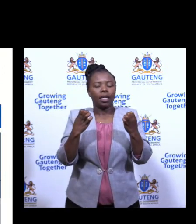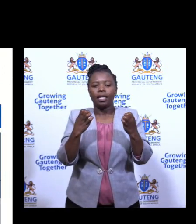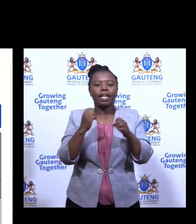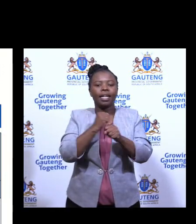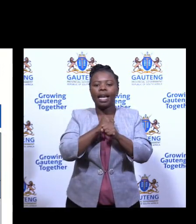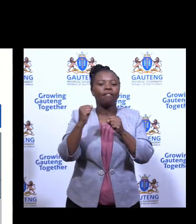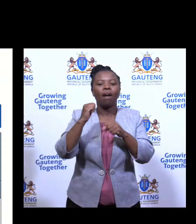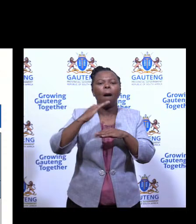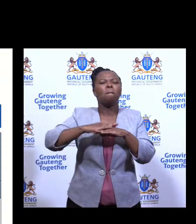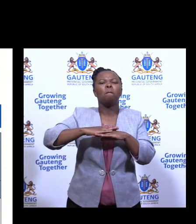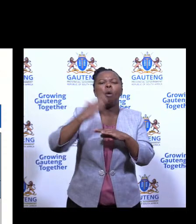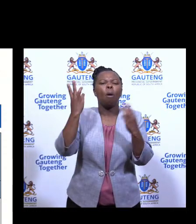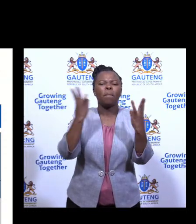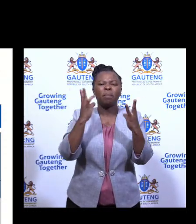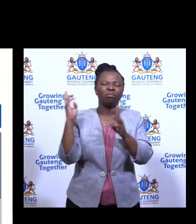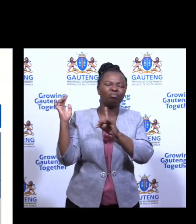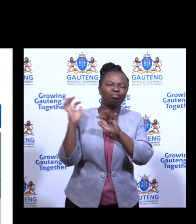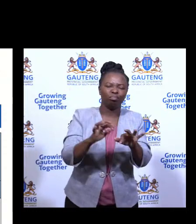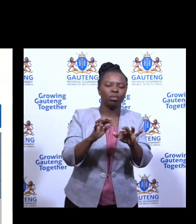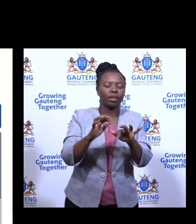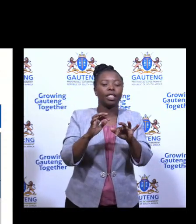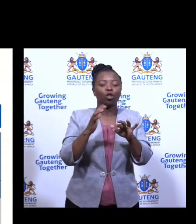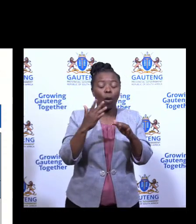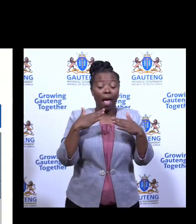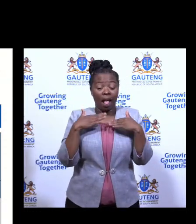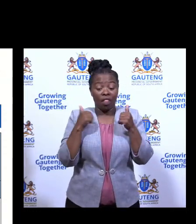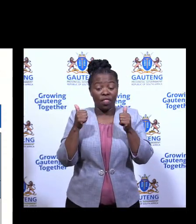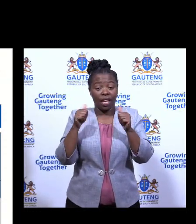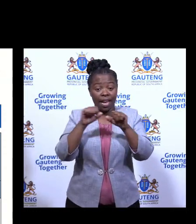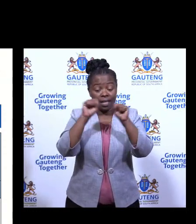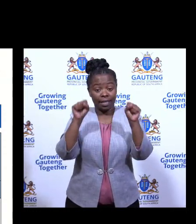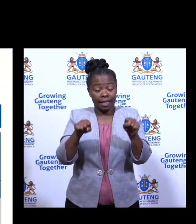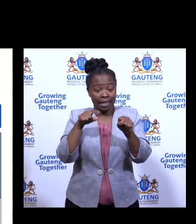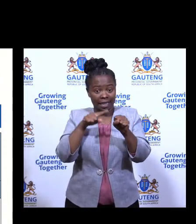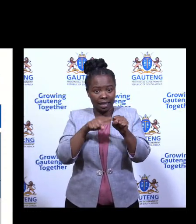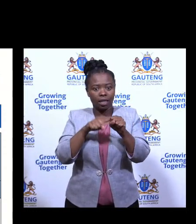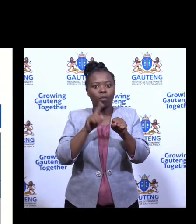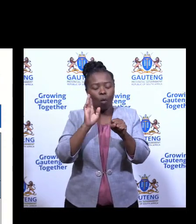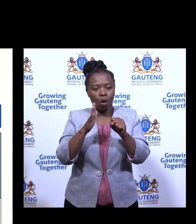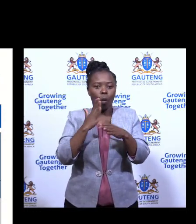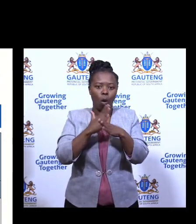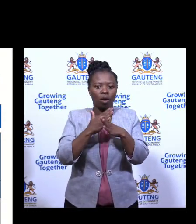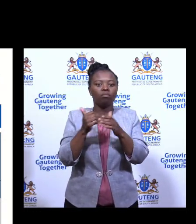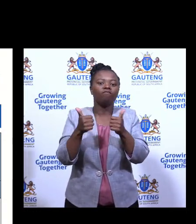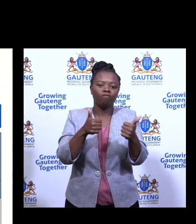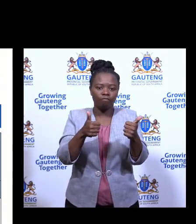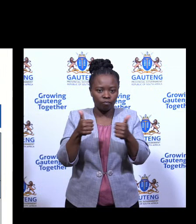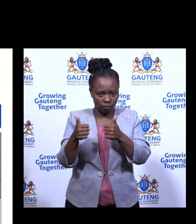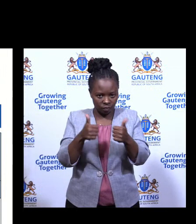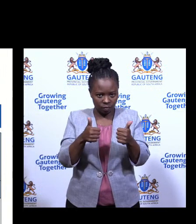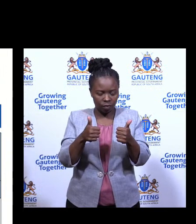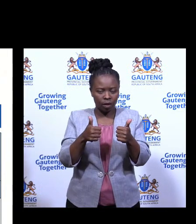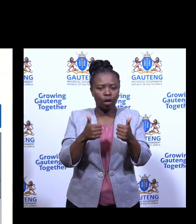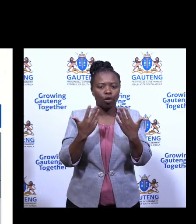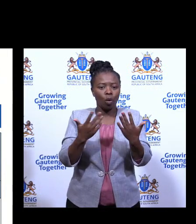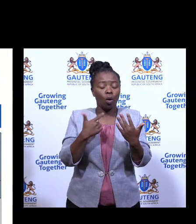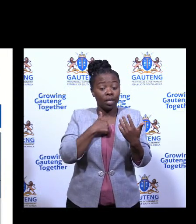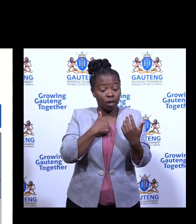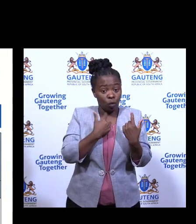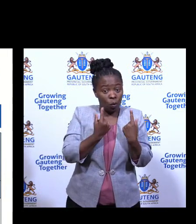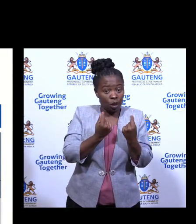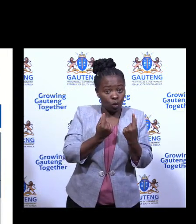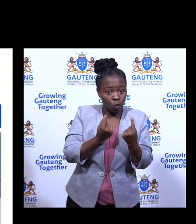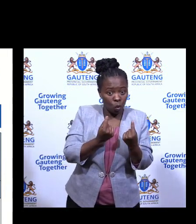overpopulated. It means our healthcare system will cope, but we must also enhance more, as we do that,